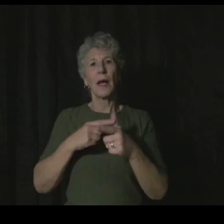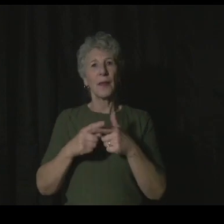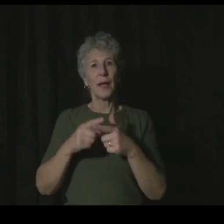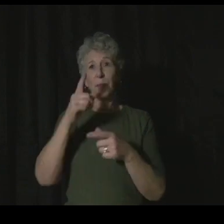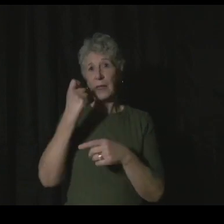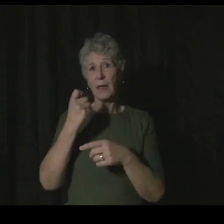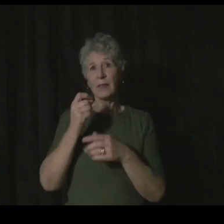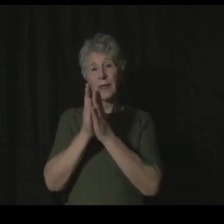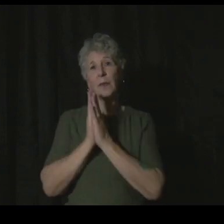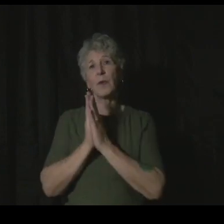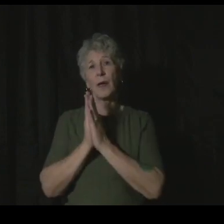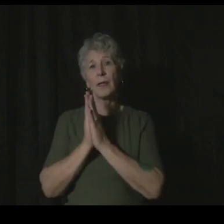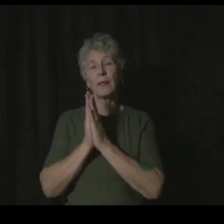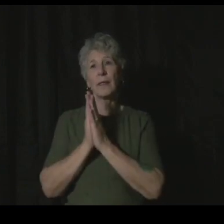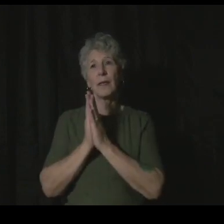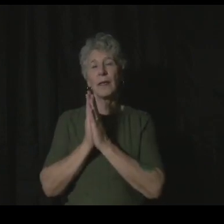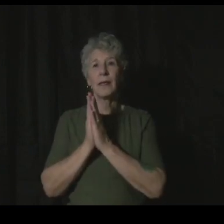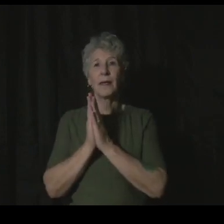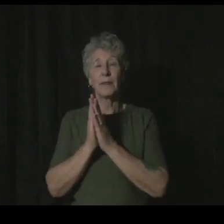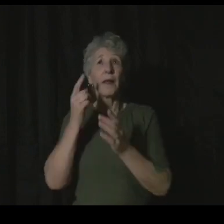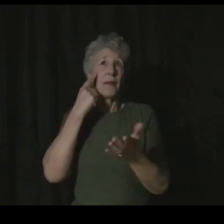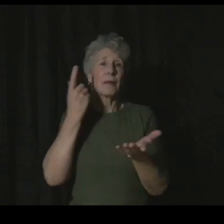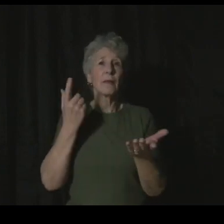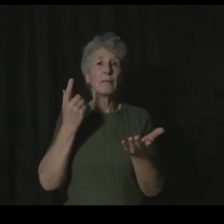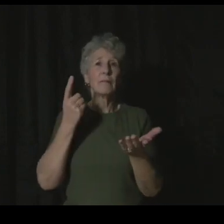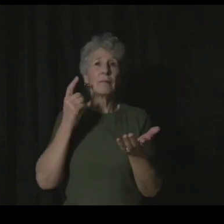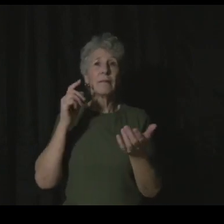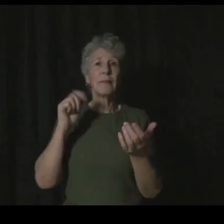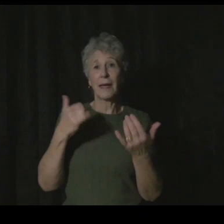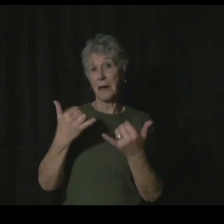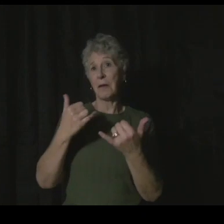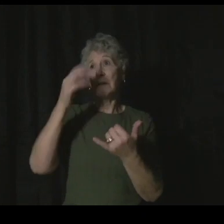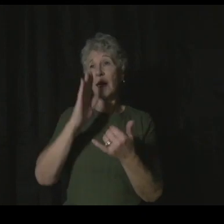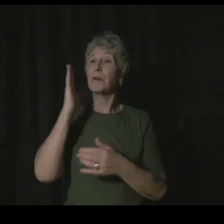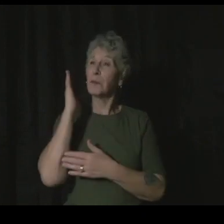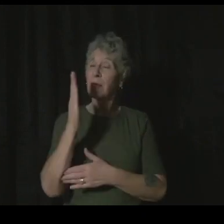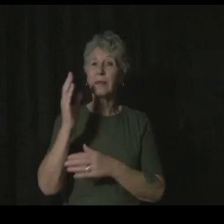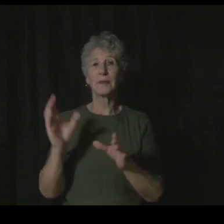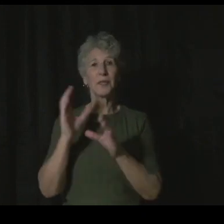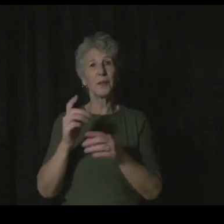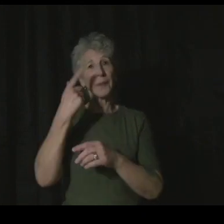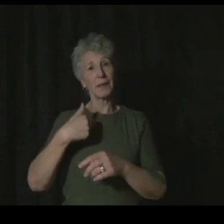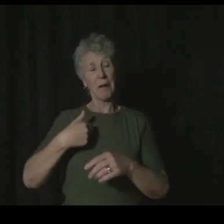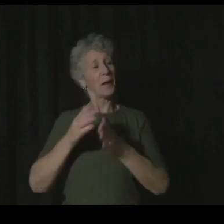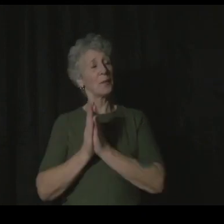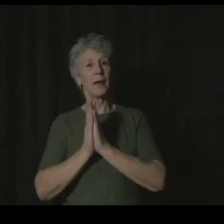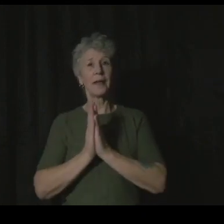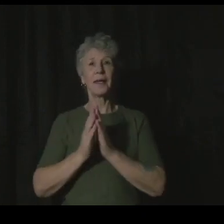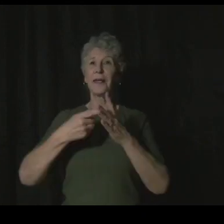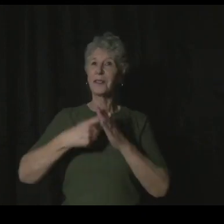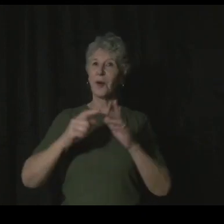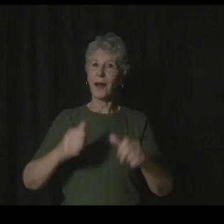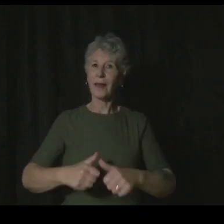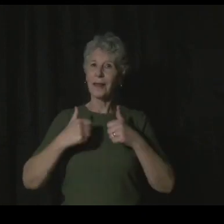they've prayed about it, they consequently think that God's got to do it. And so then they start living in a way